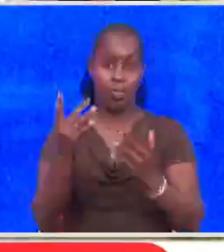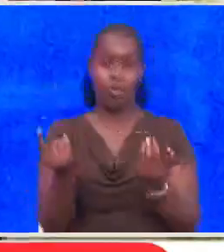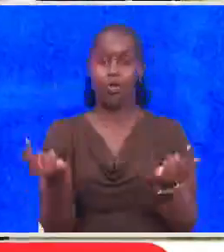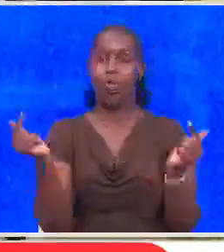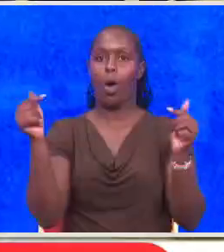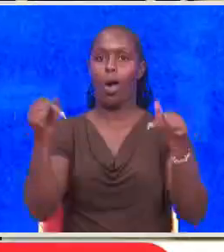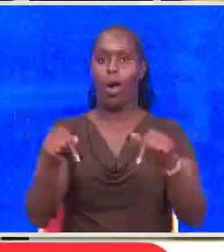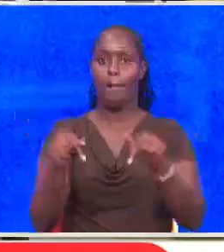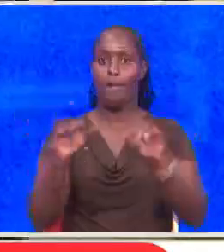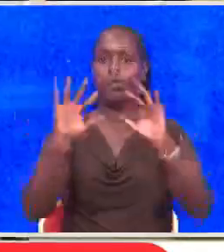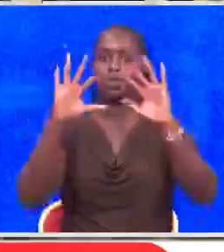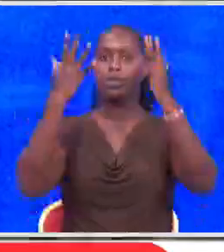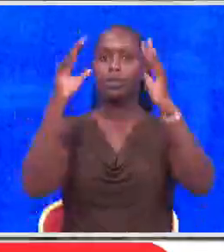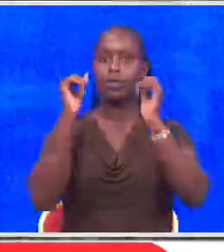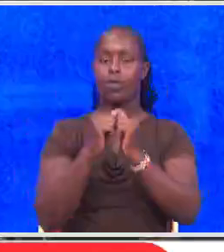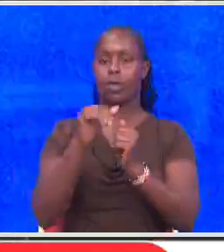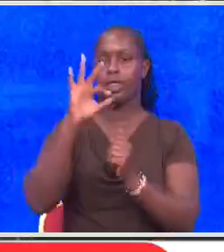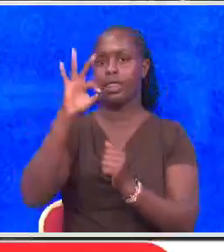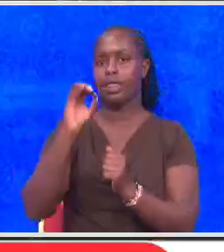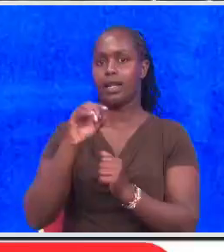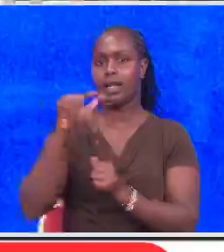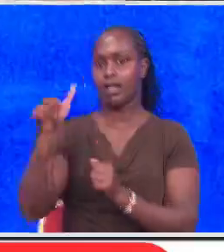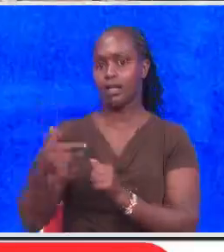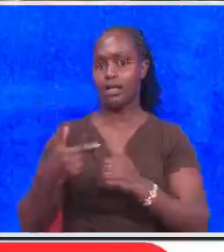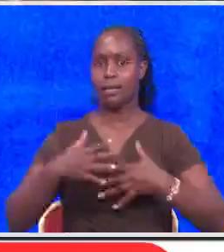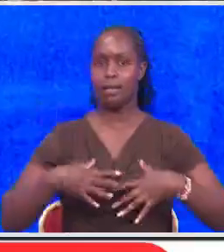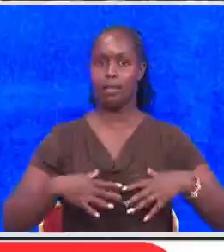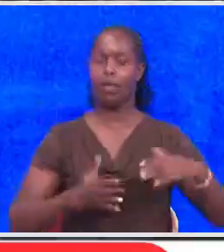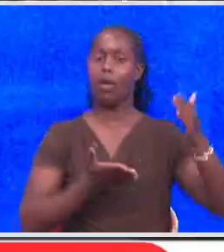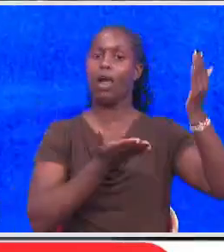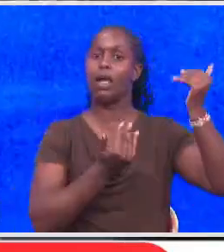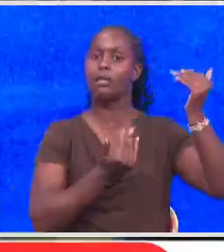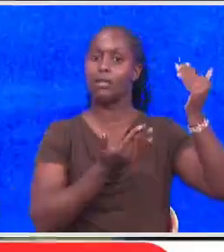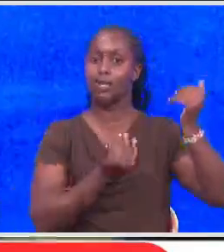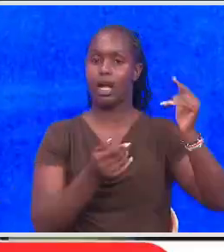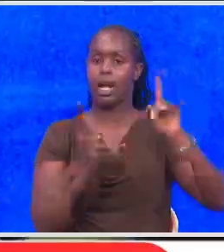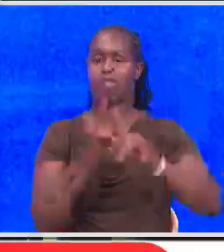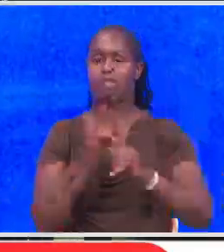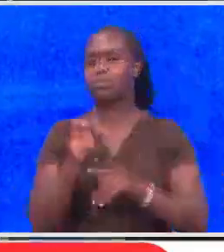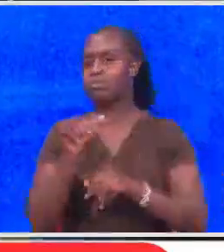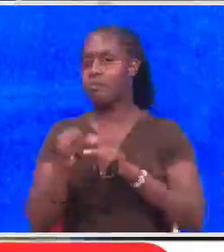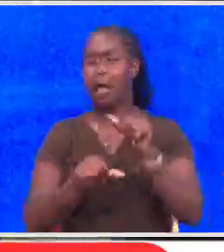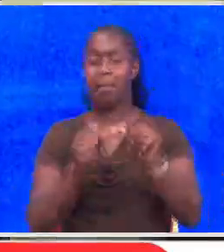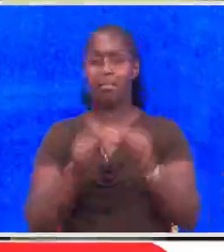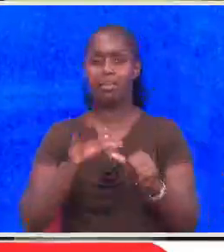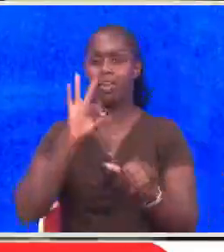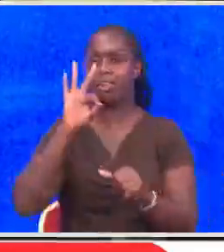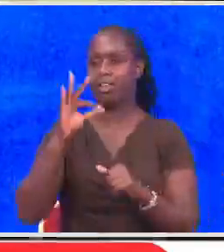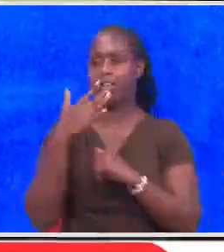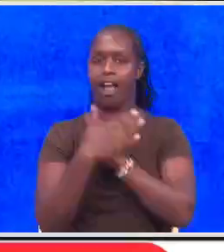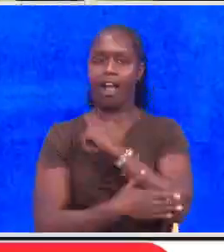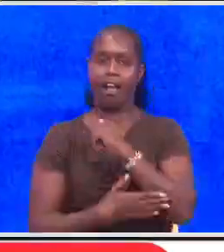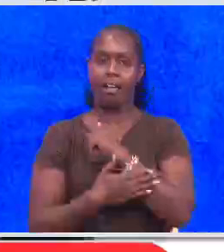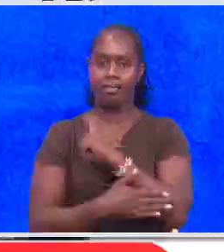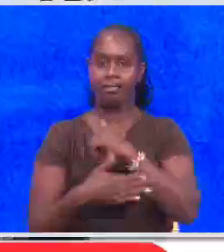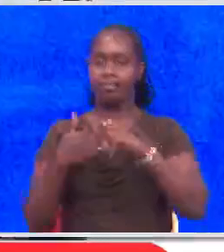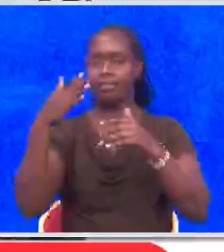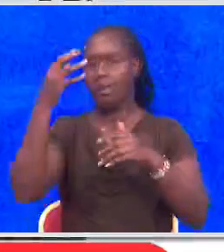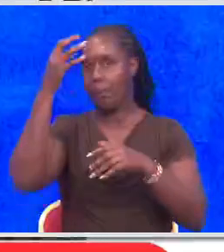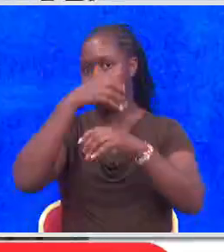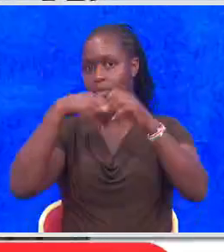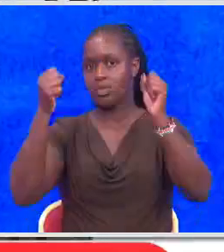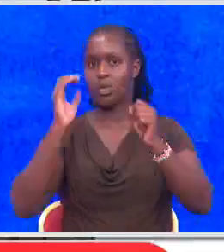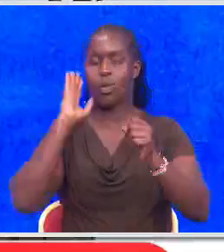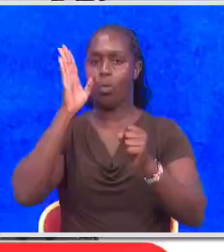celebrations, with 30,000 people expected at the grounds and at least three heads of state expected to jet into the country for